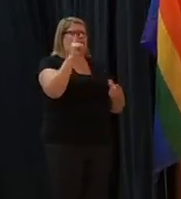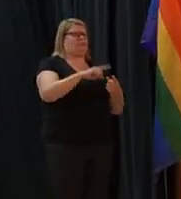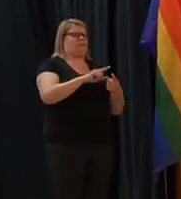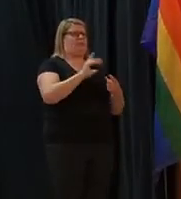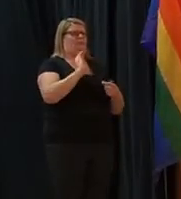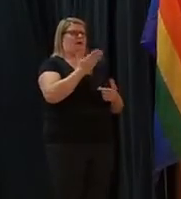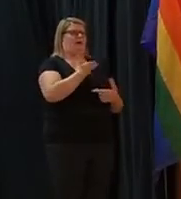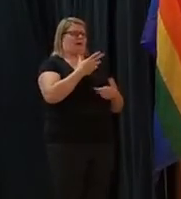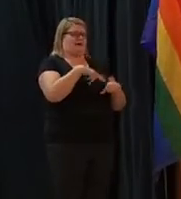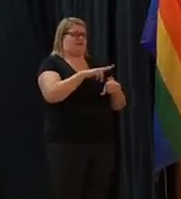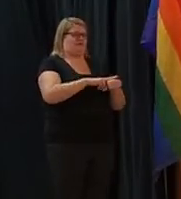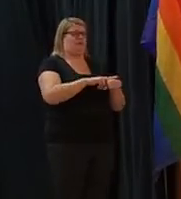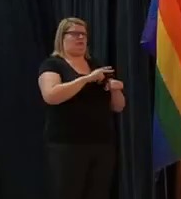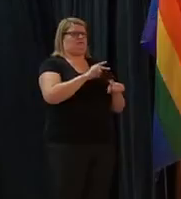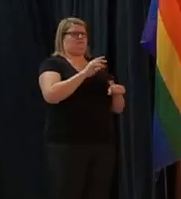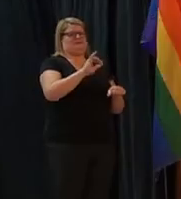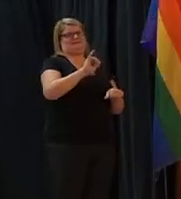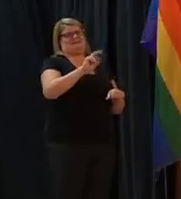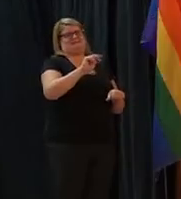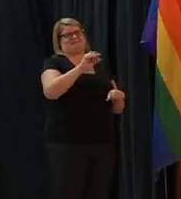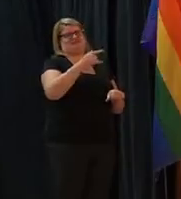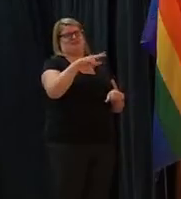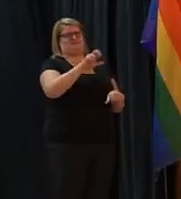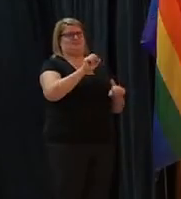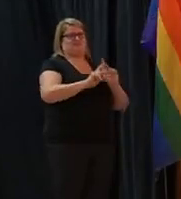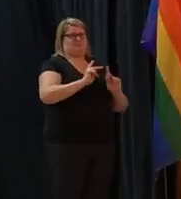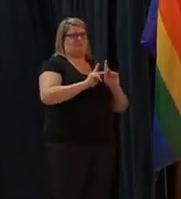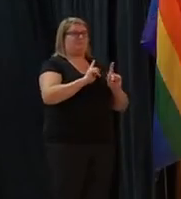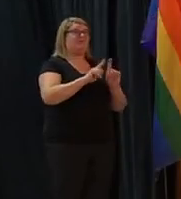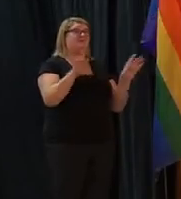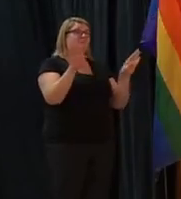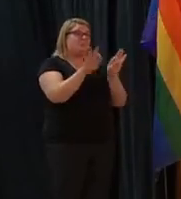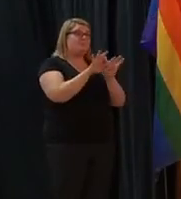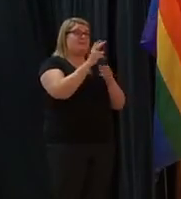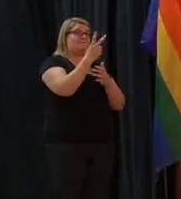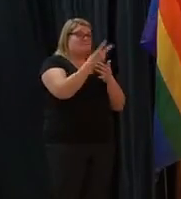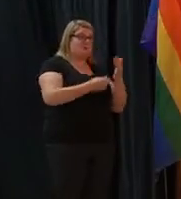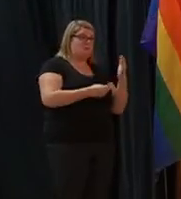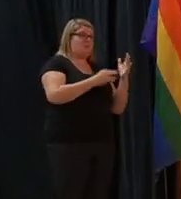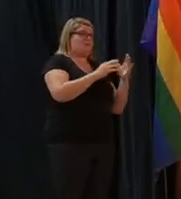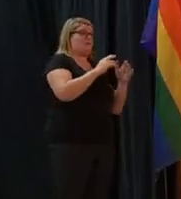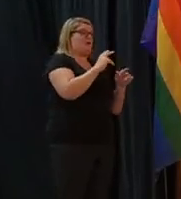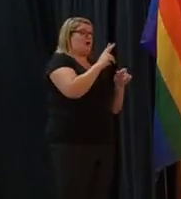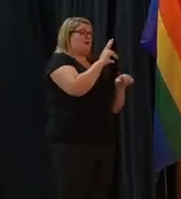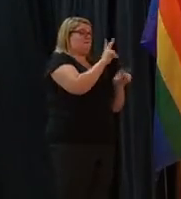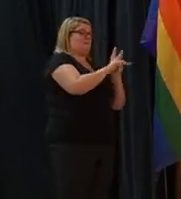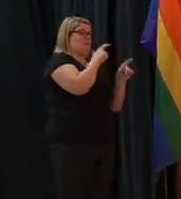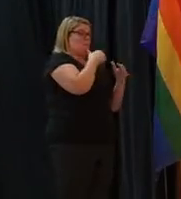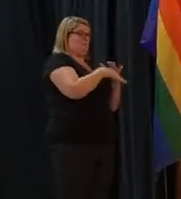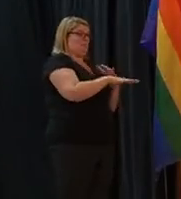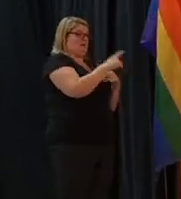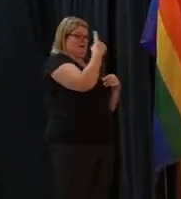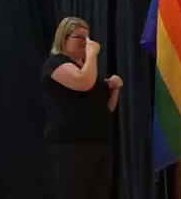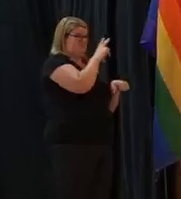that there needs to be education enough to ensure that both the parties don't take it for granted.